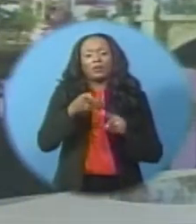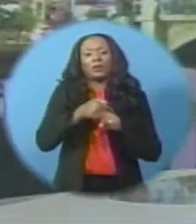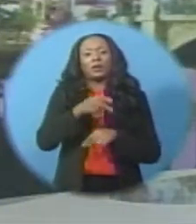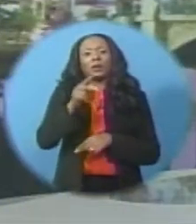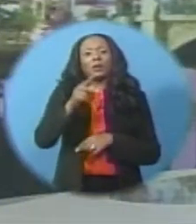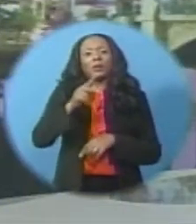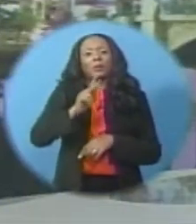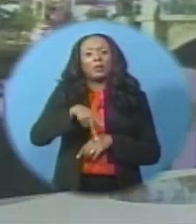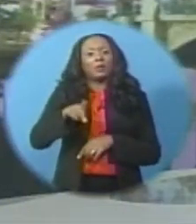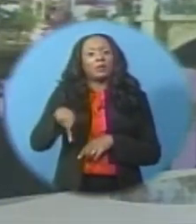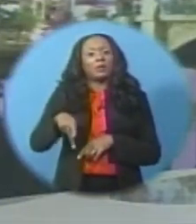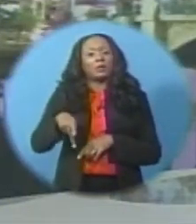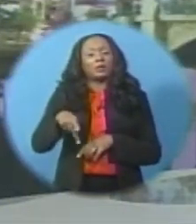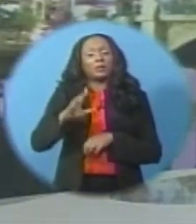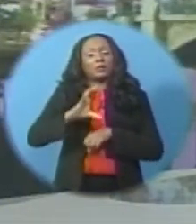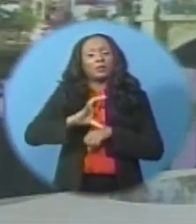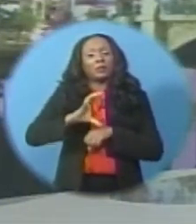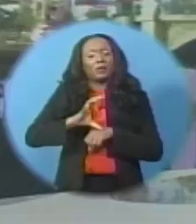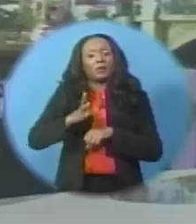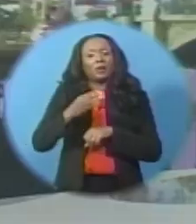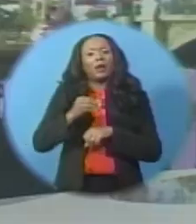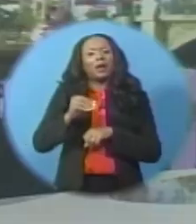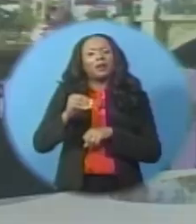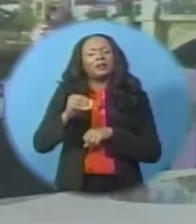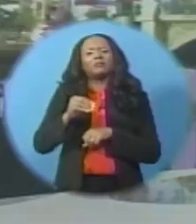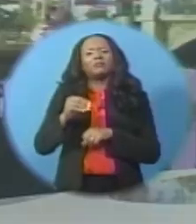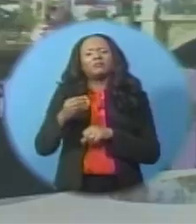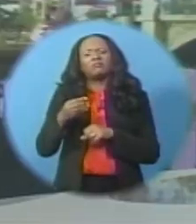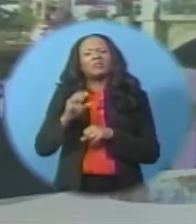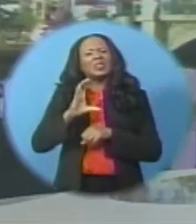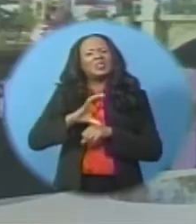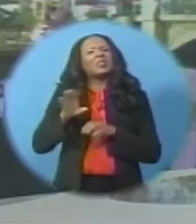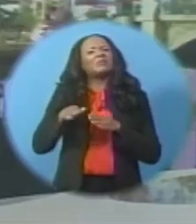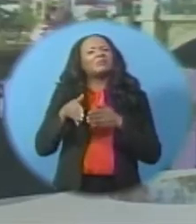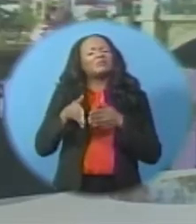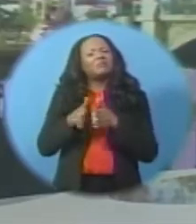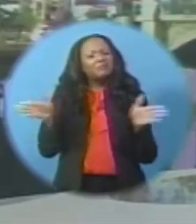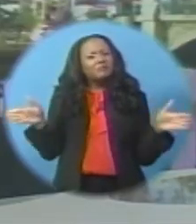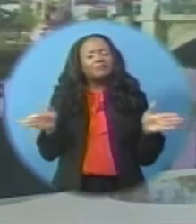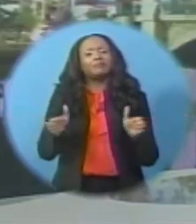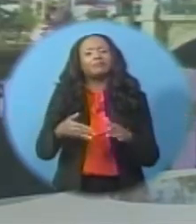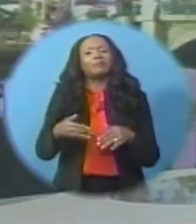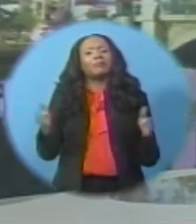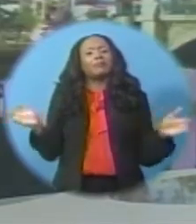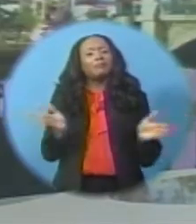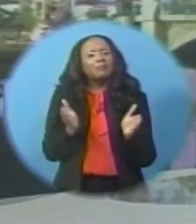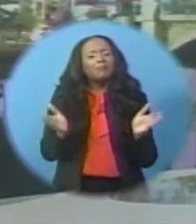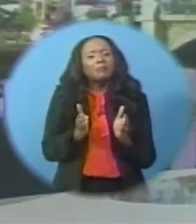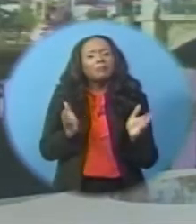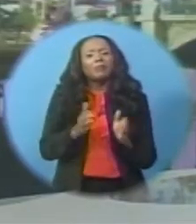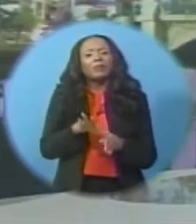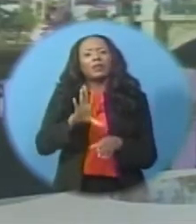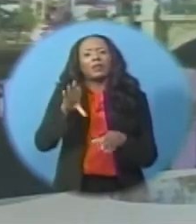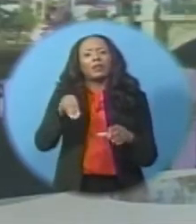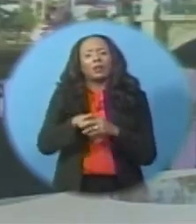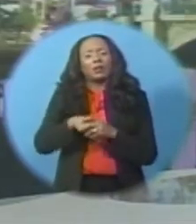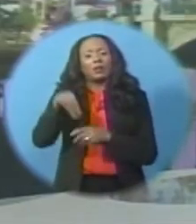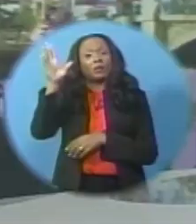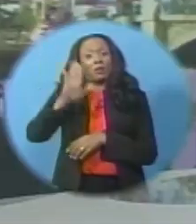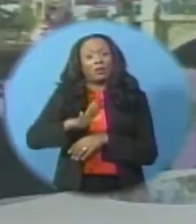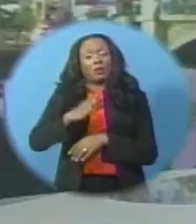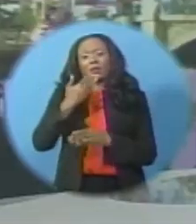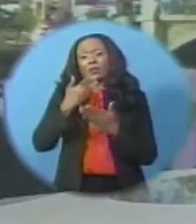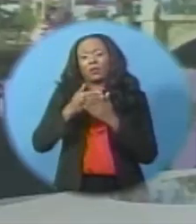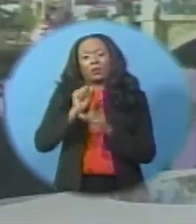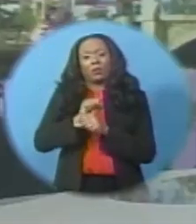Members of the Pentecostal Church and the wider church body have been encouraged to continue engaging in God's good work.